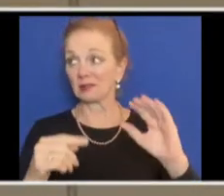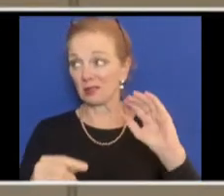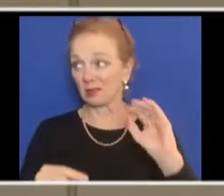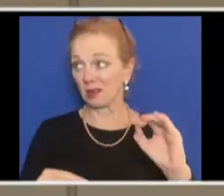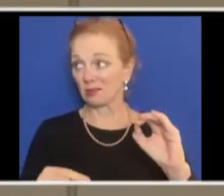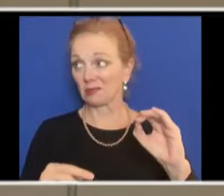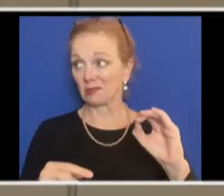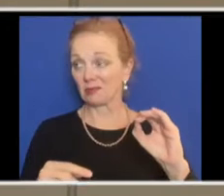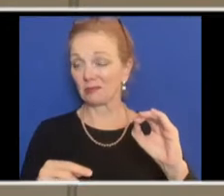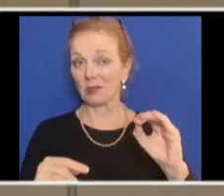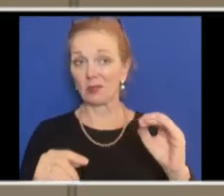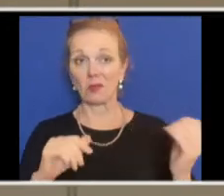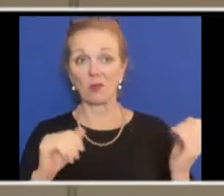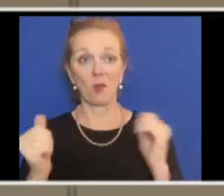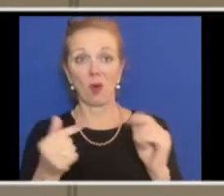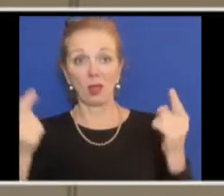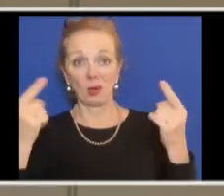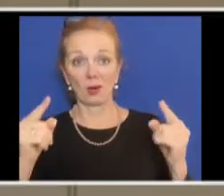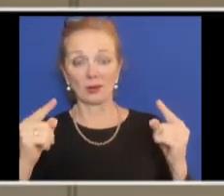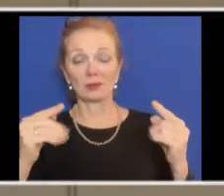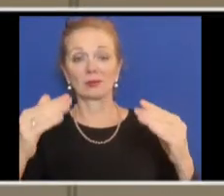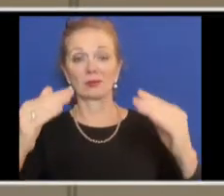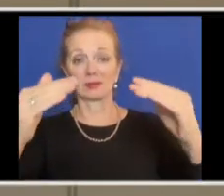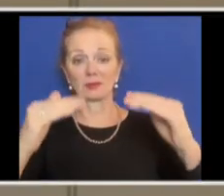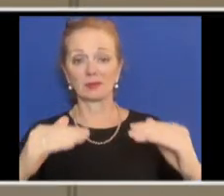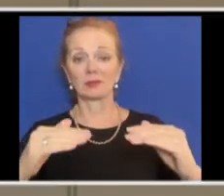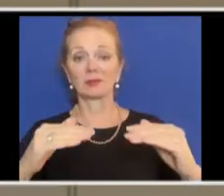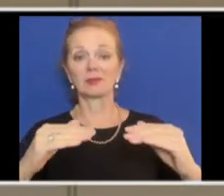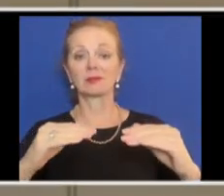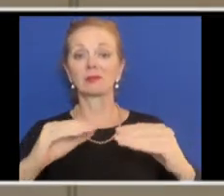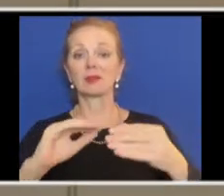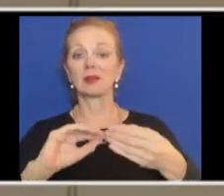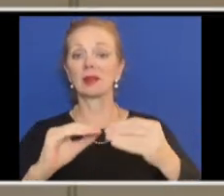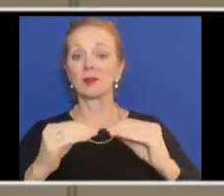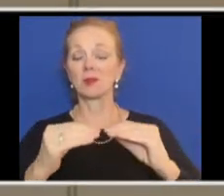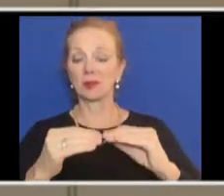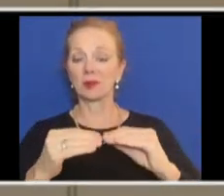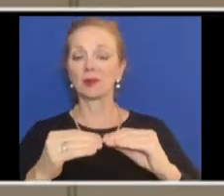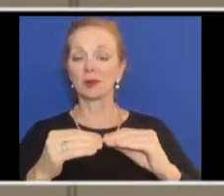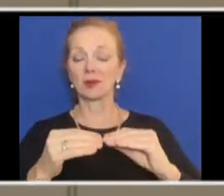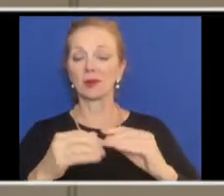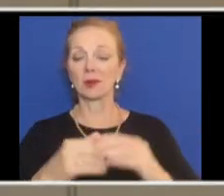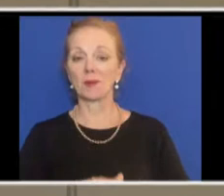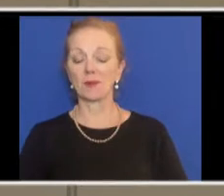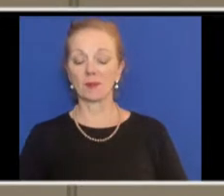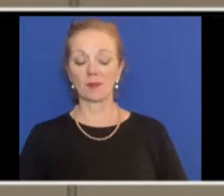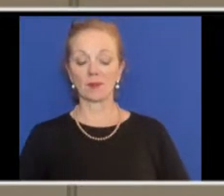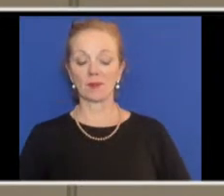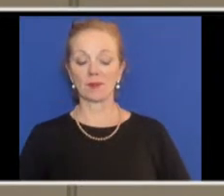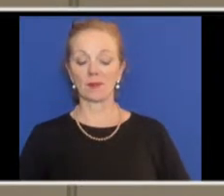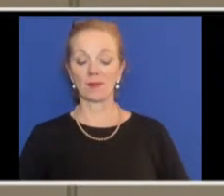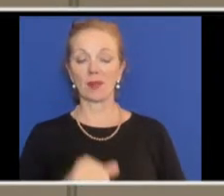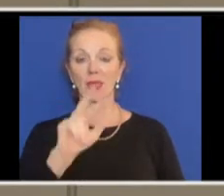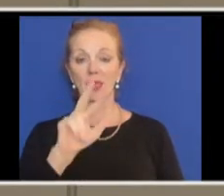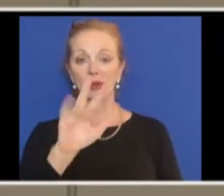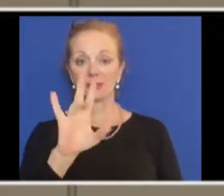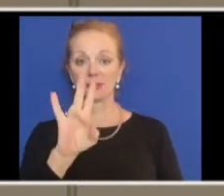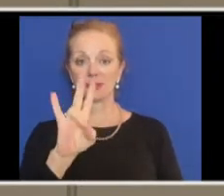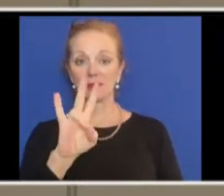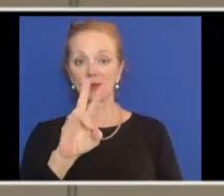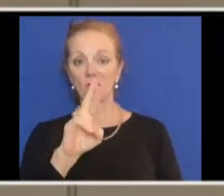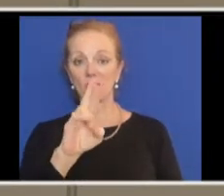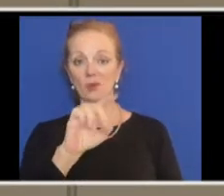on thank you we'll move on to item number 37 rezoning